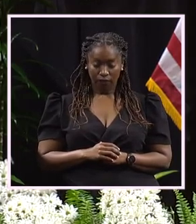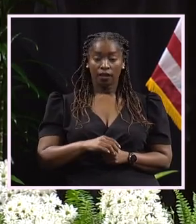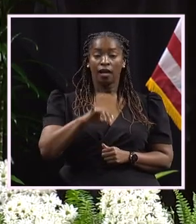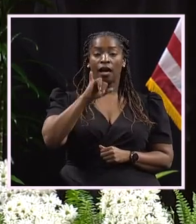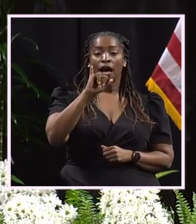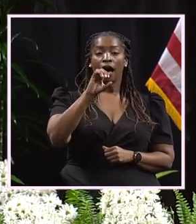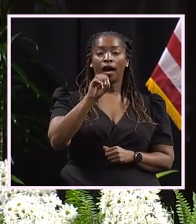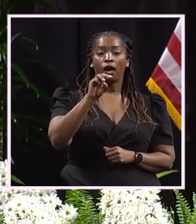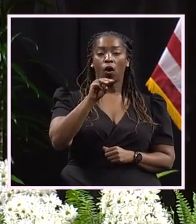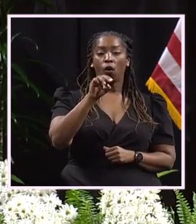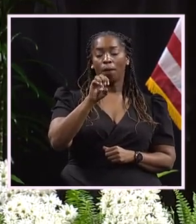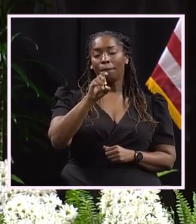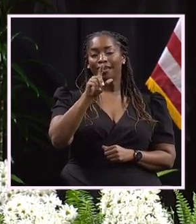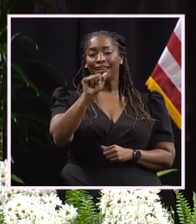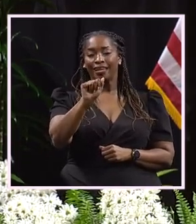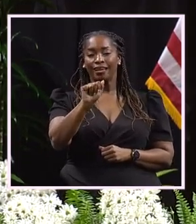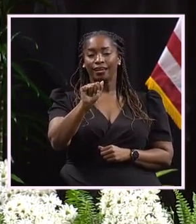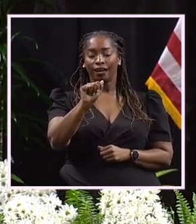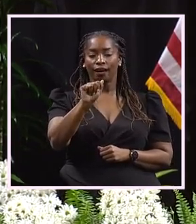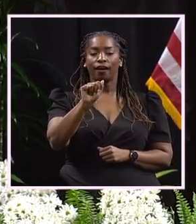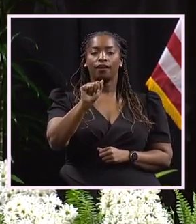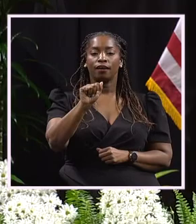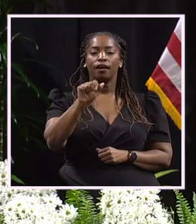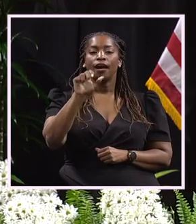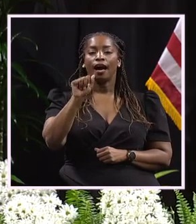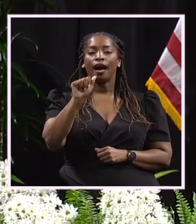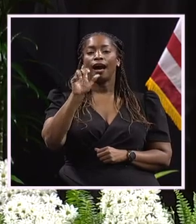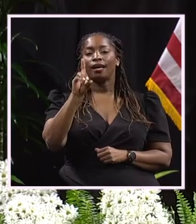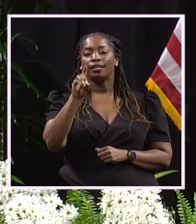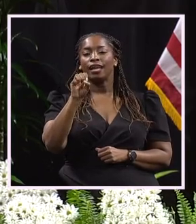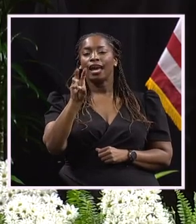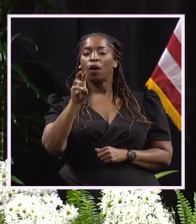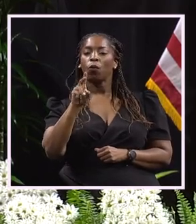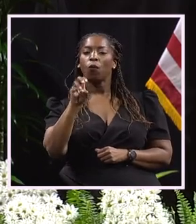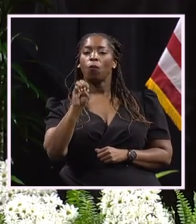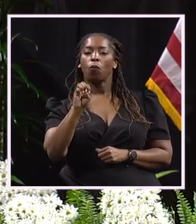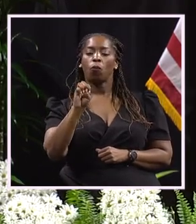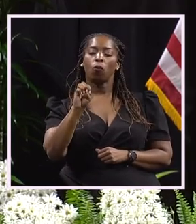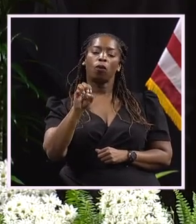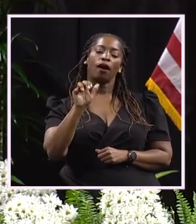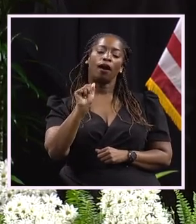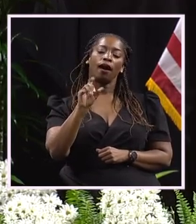Ayomedia Adedigi Adewale,